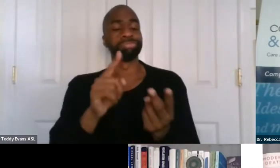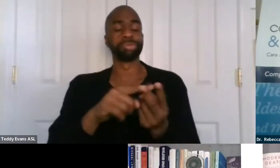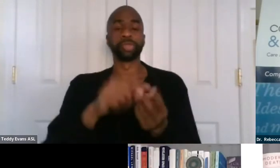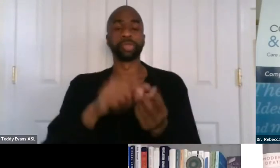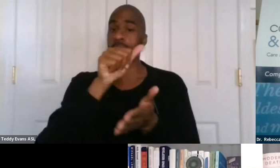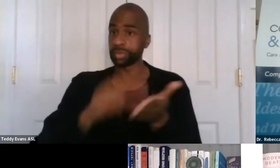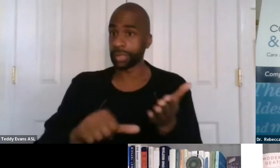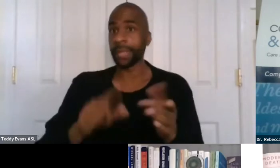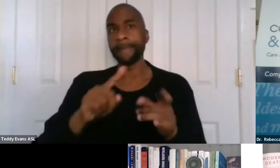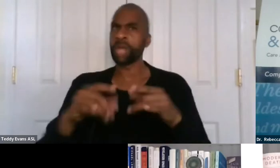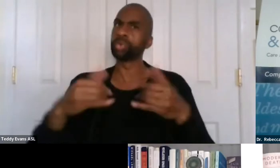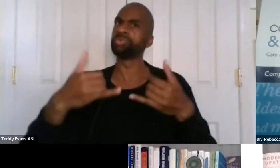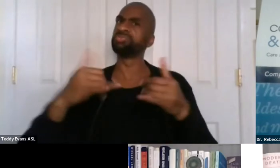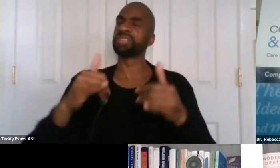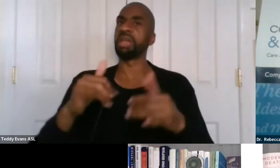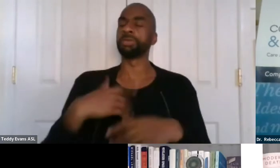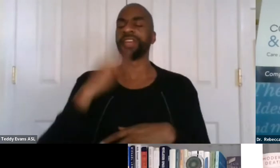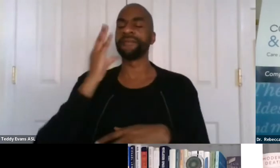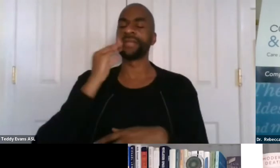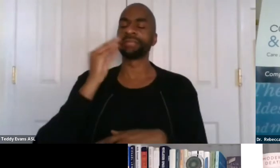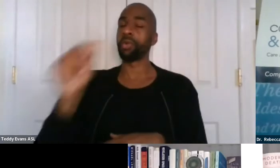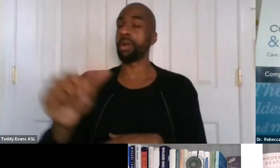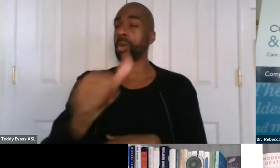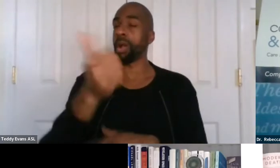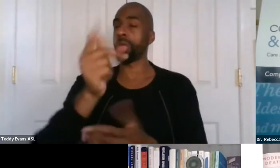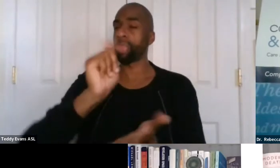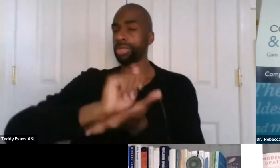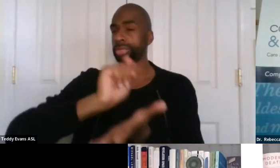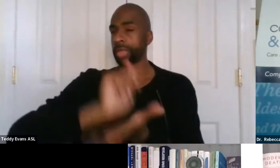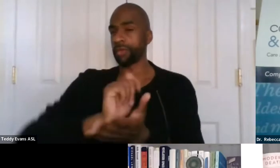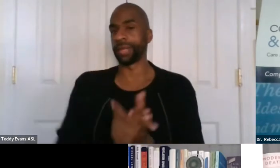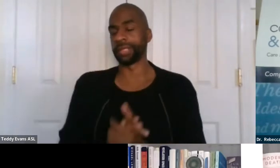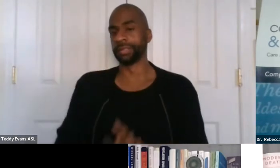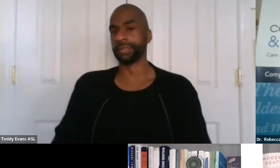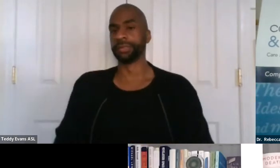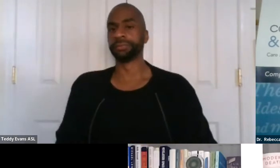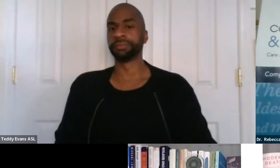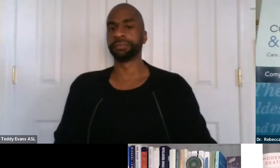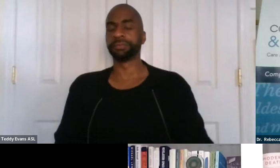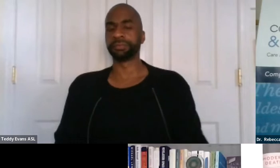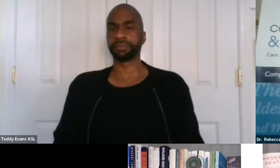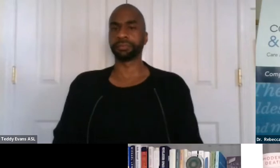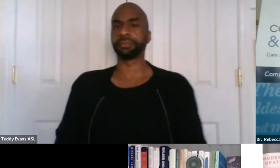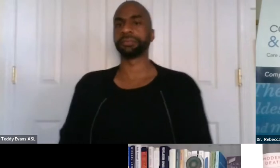to, because for many, many patients, those can be even more effective than traditional therapies.